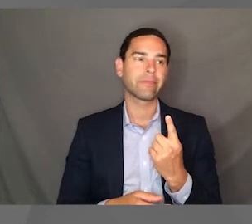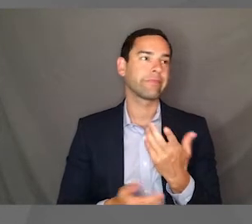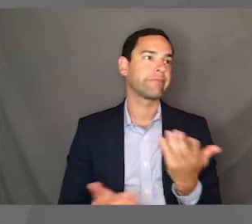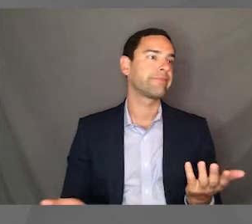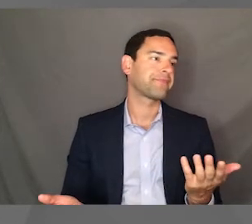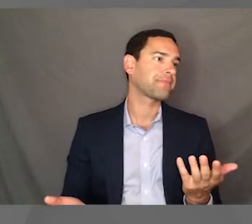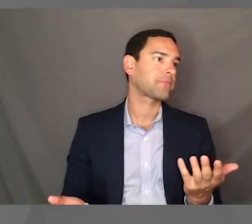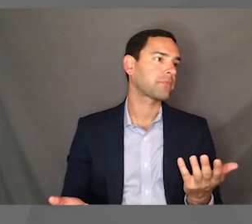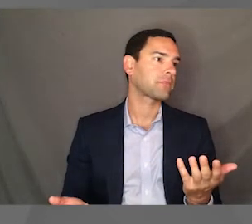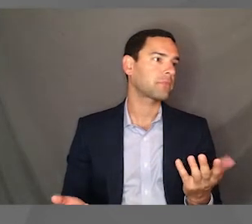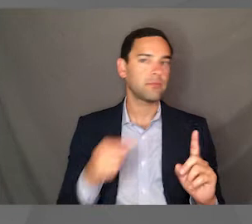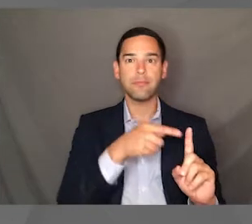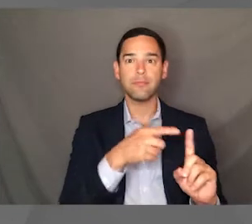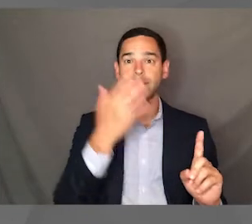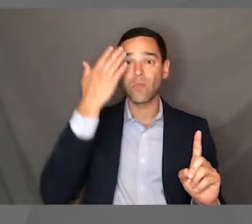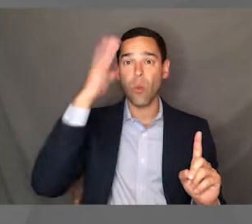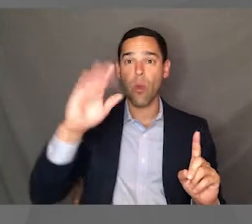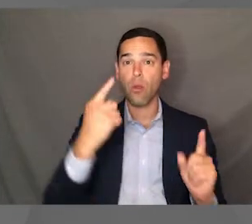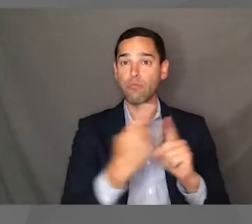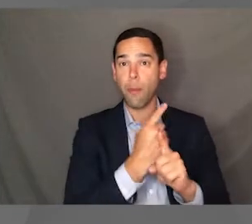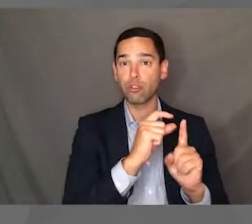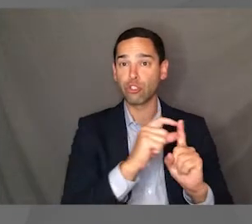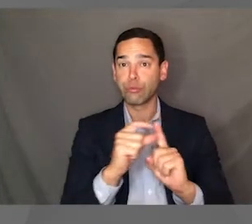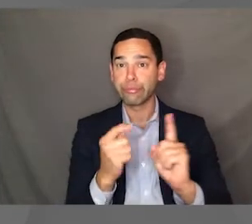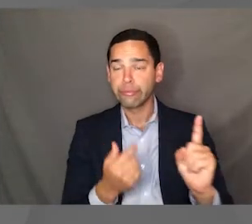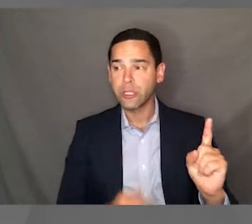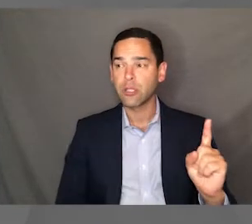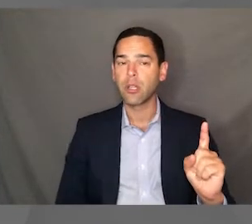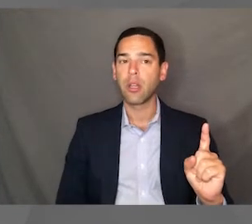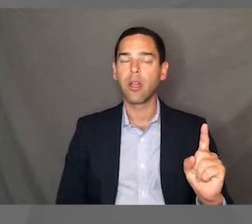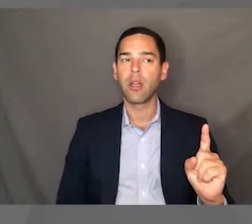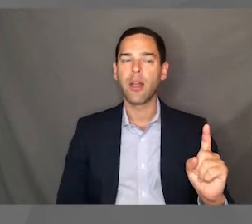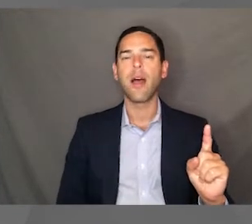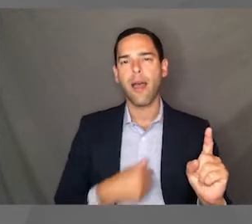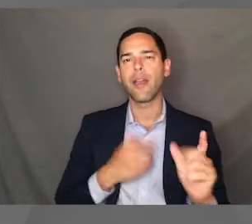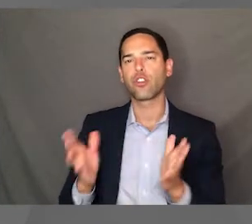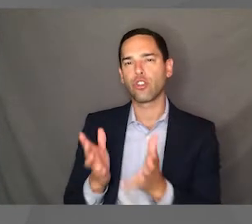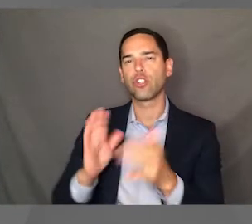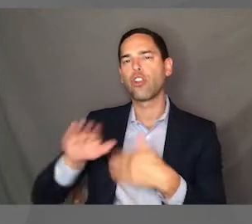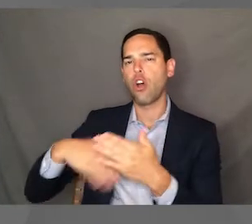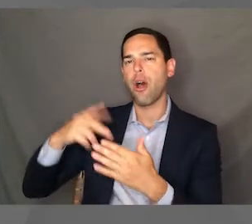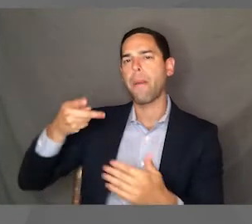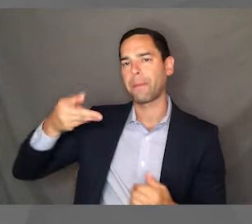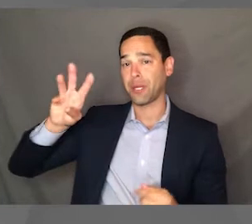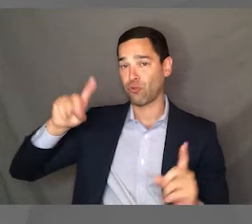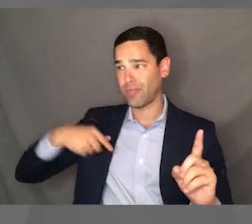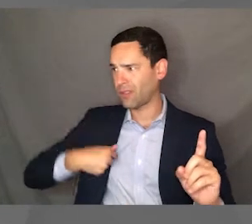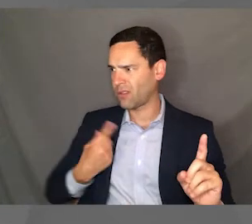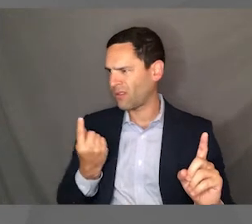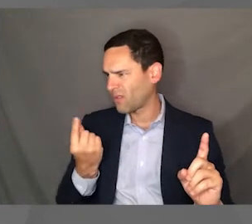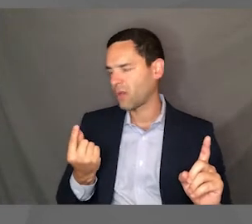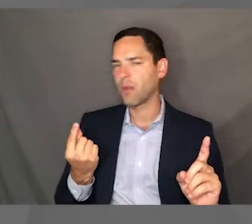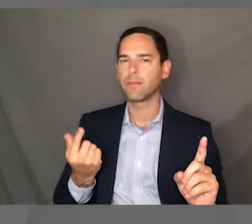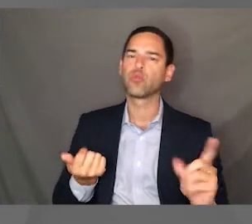know the proper terms. I would encourage all people with disabilities try to